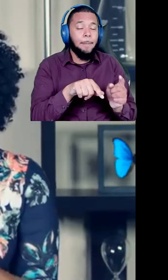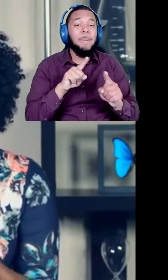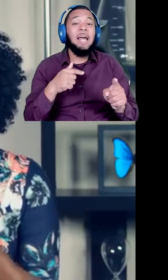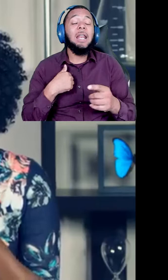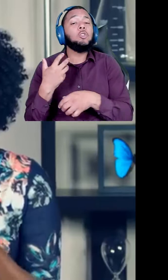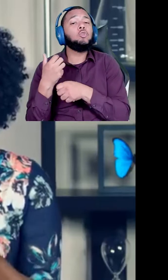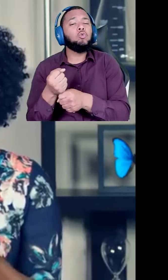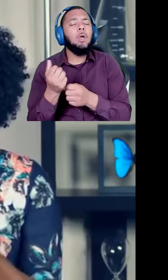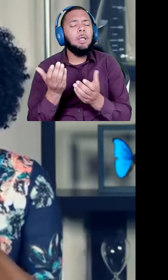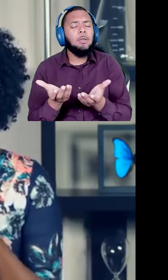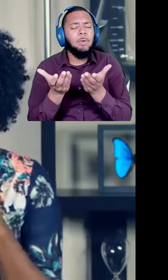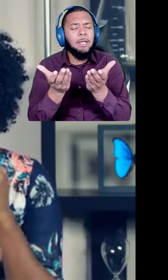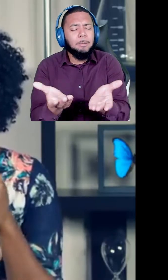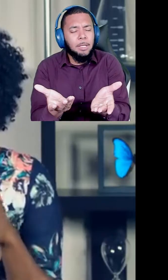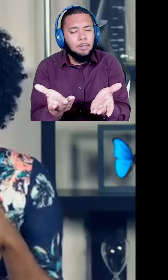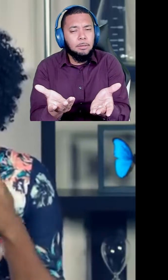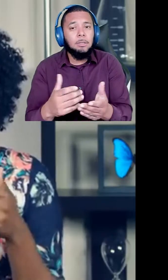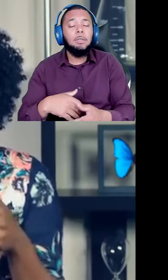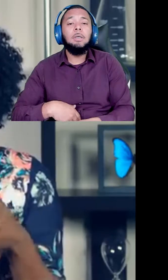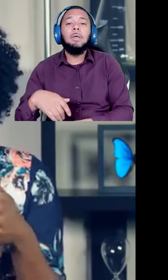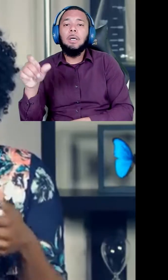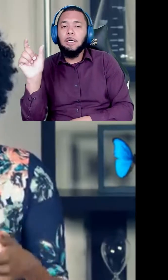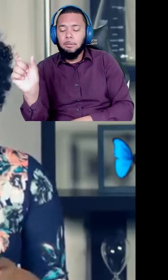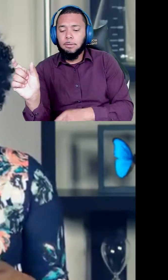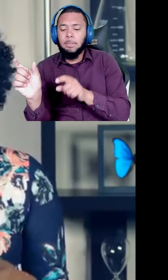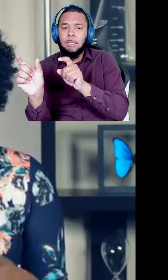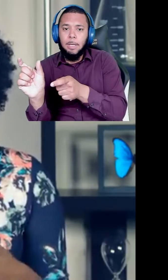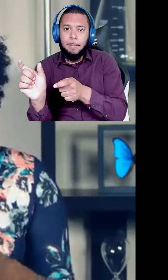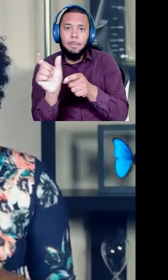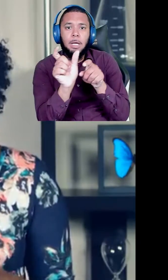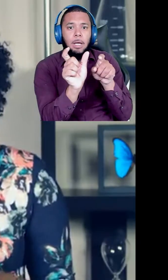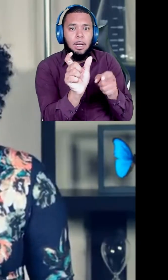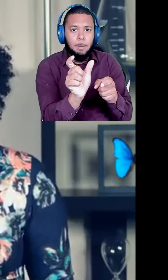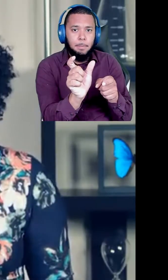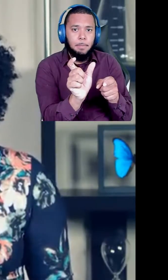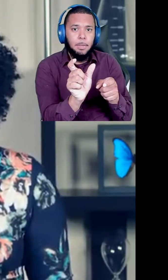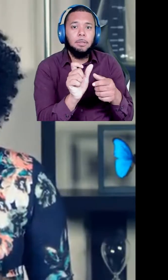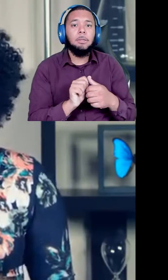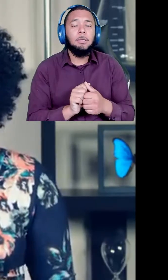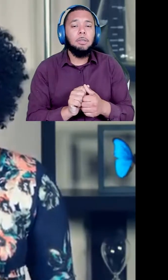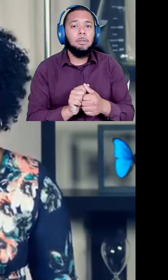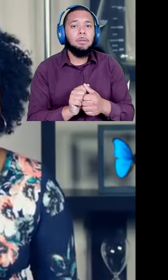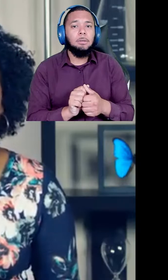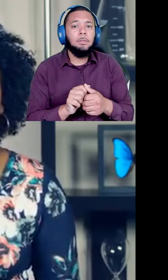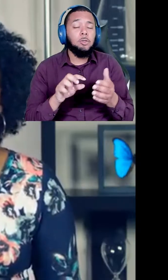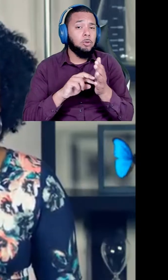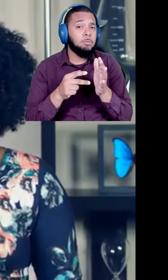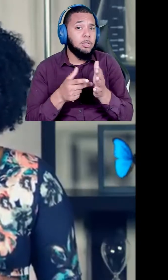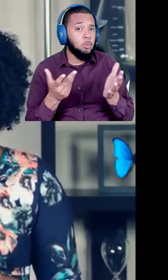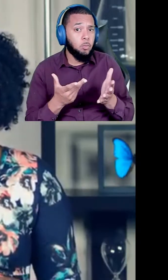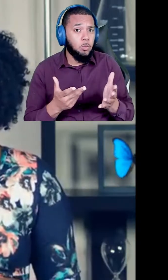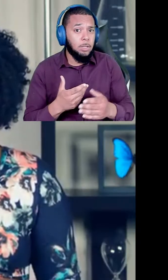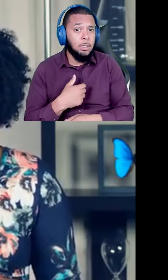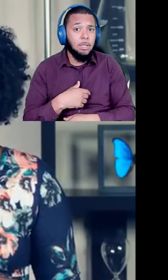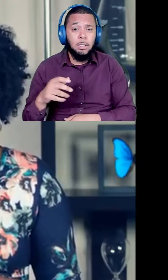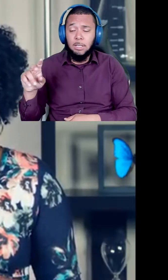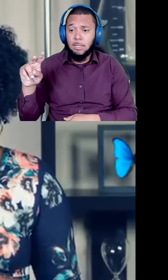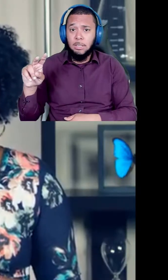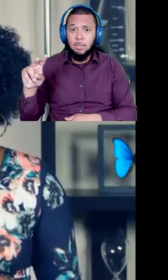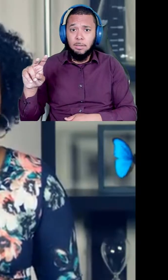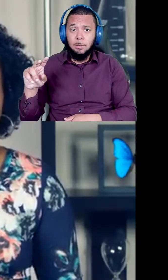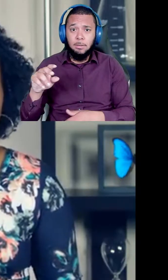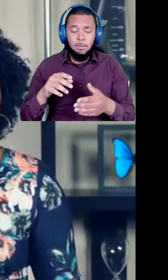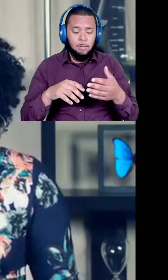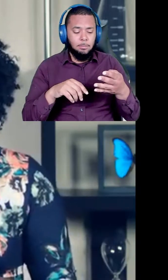you always put the proper amount of commas, which would mean that between the second to last